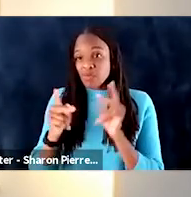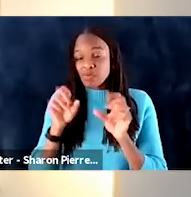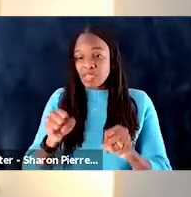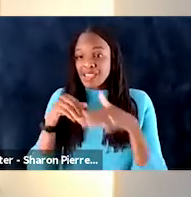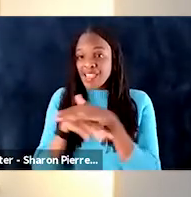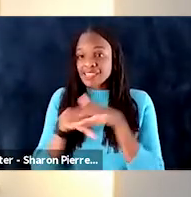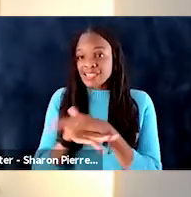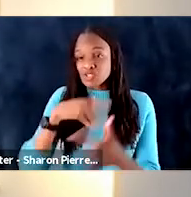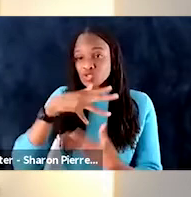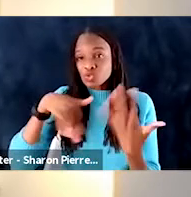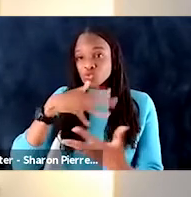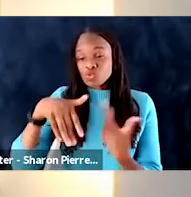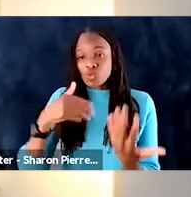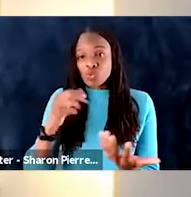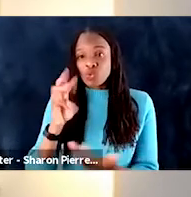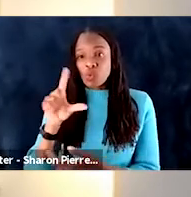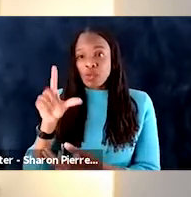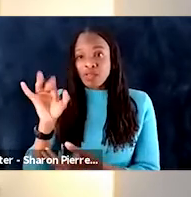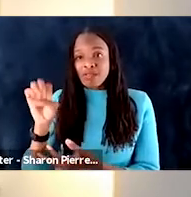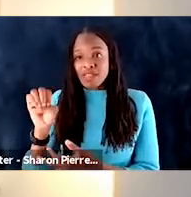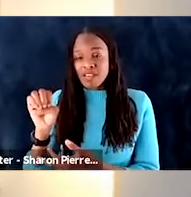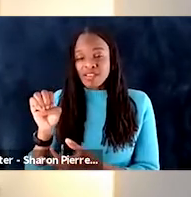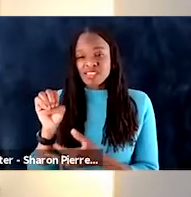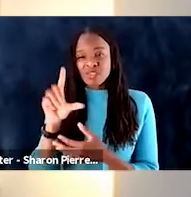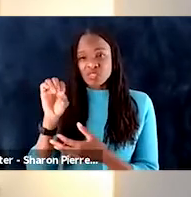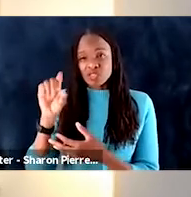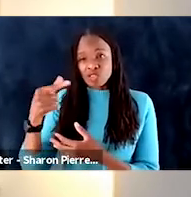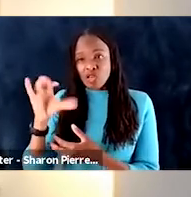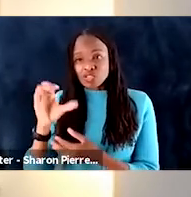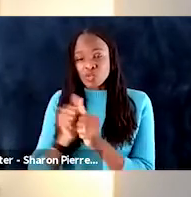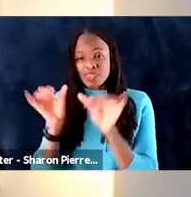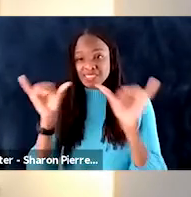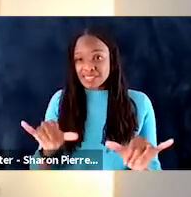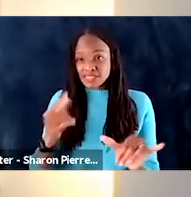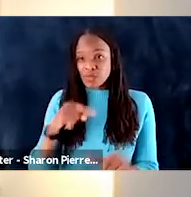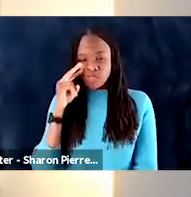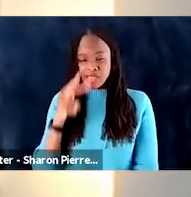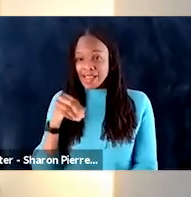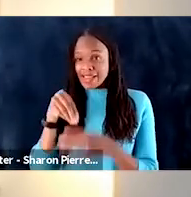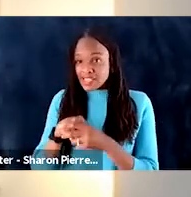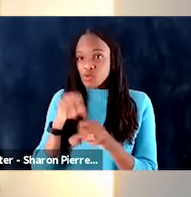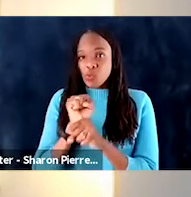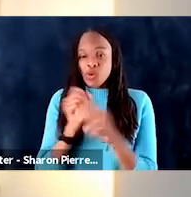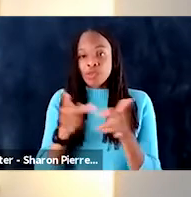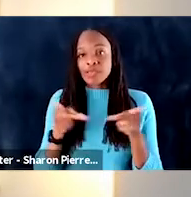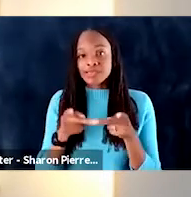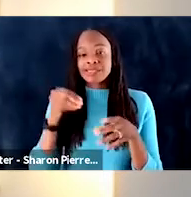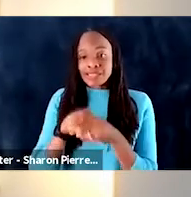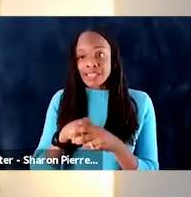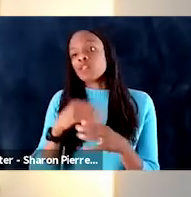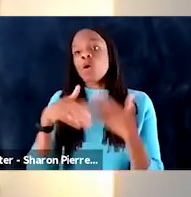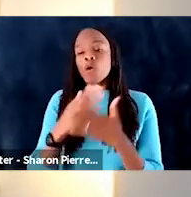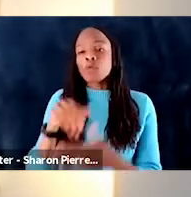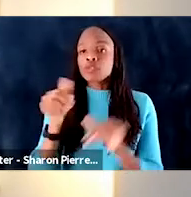welfare. The logic of the systems that we're looking at inside workplaces is also present inside of all of those